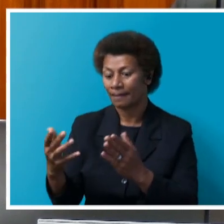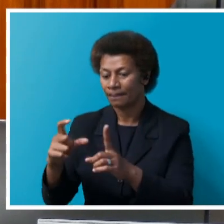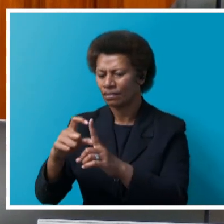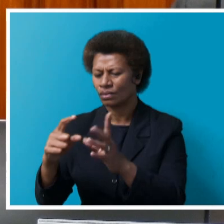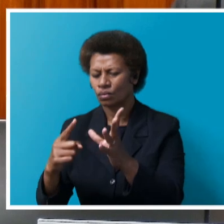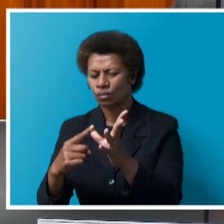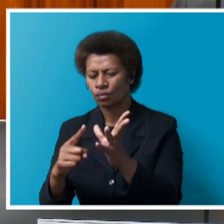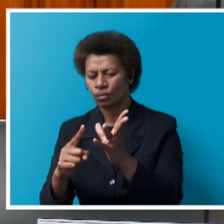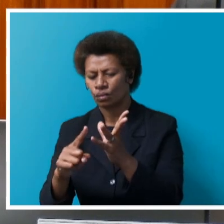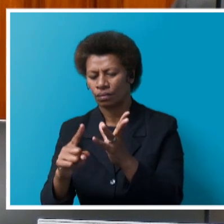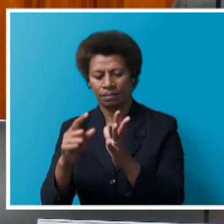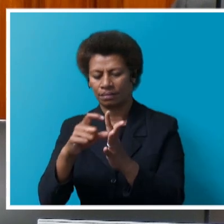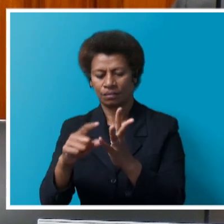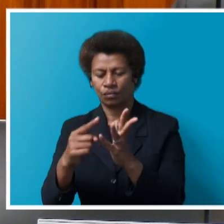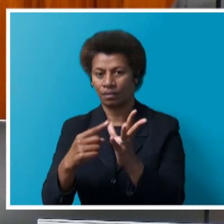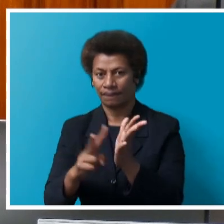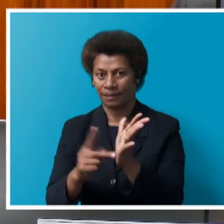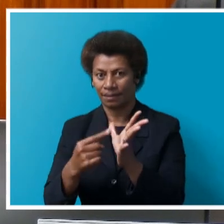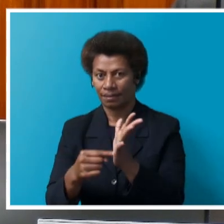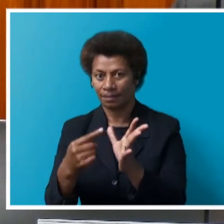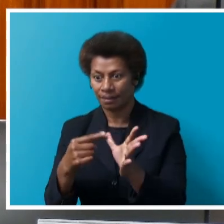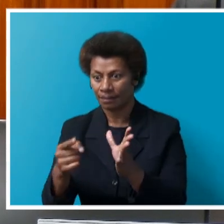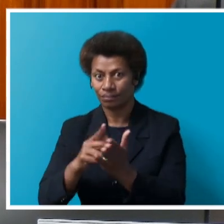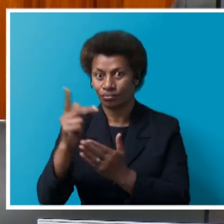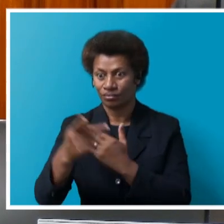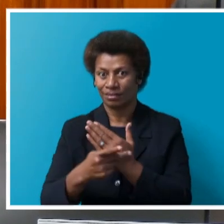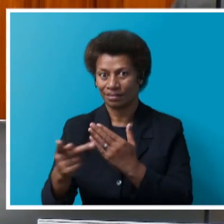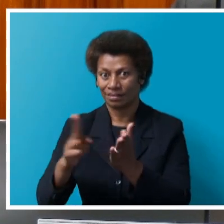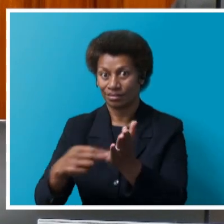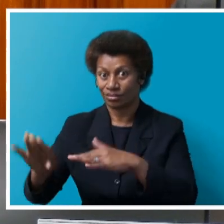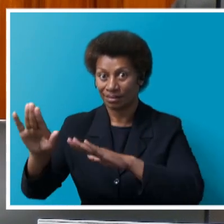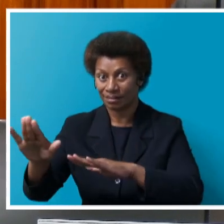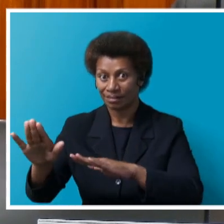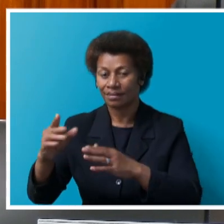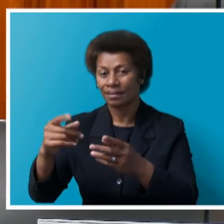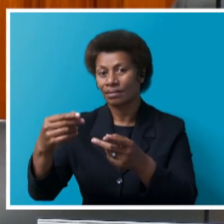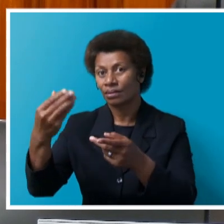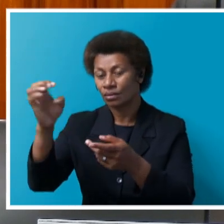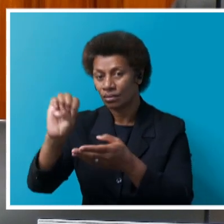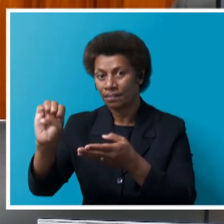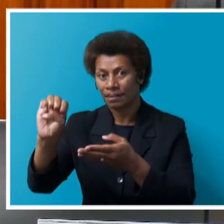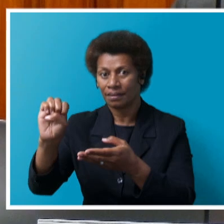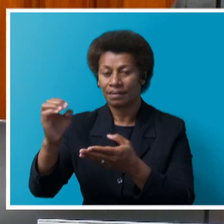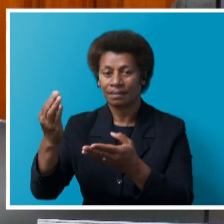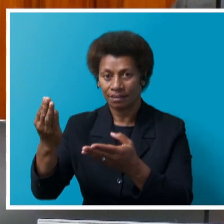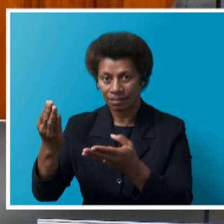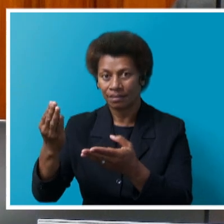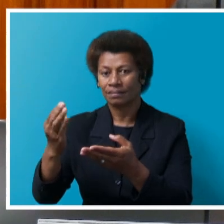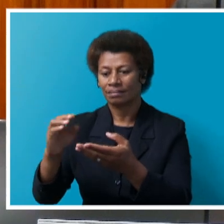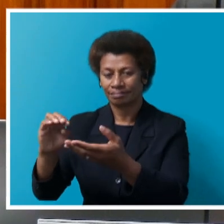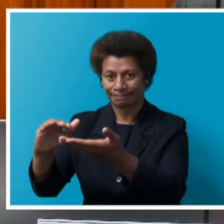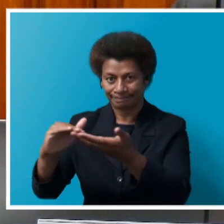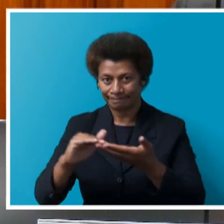well as an additional $31 million Fijian dollars in direct support from the European Union to support the implementation of the Climate